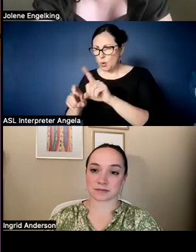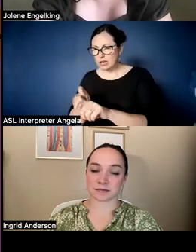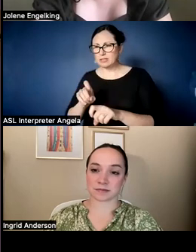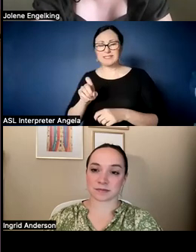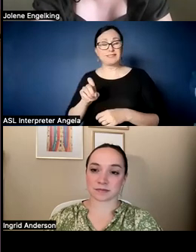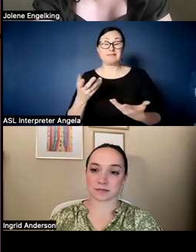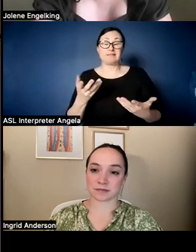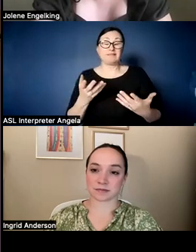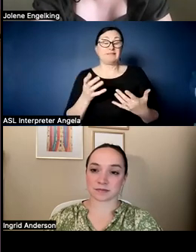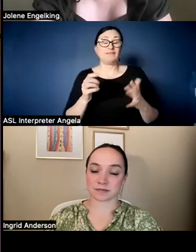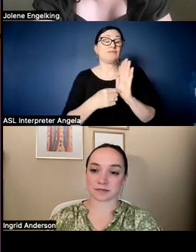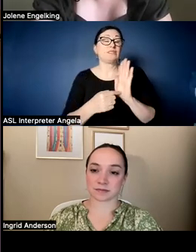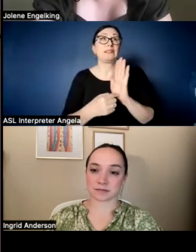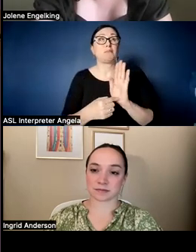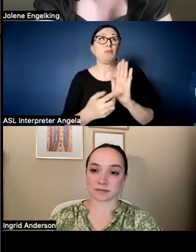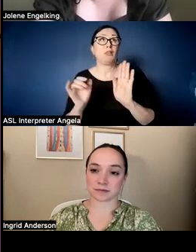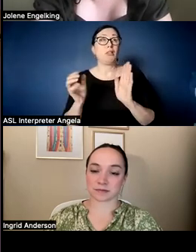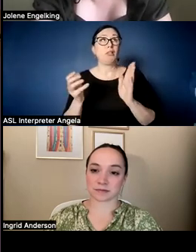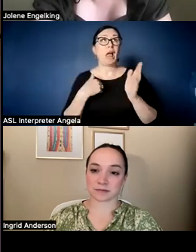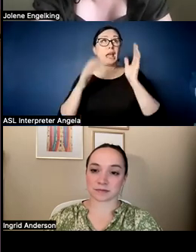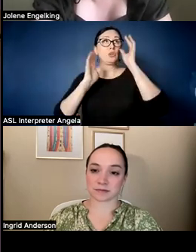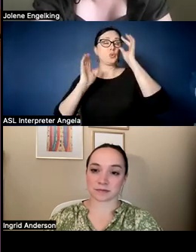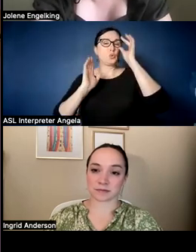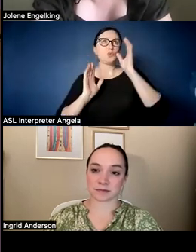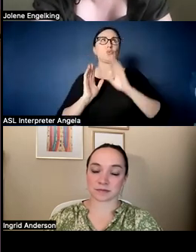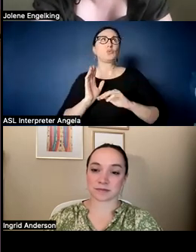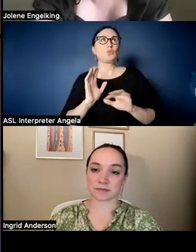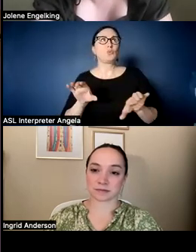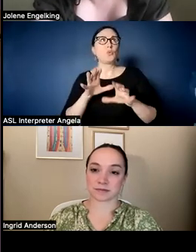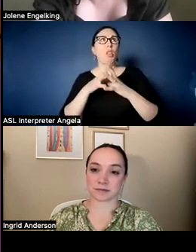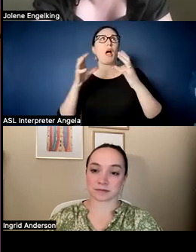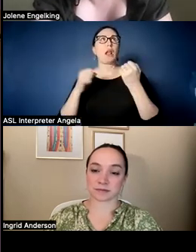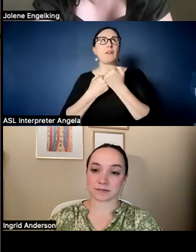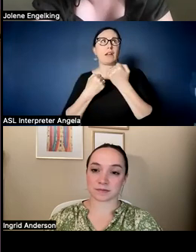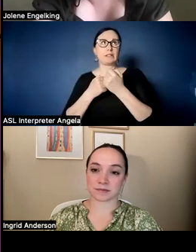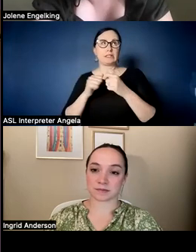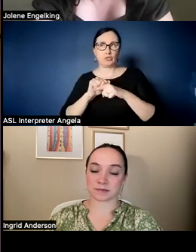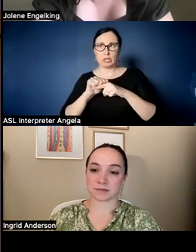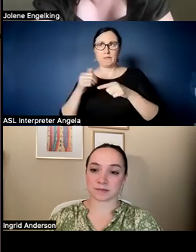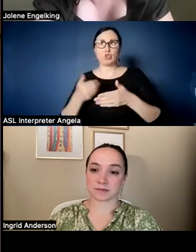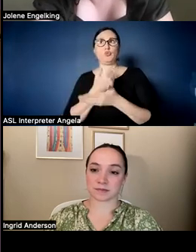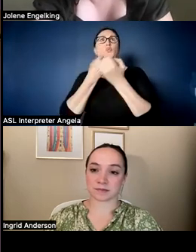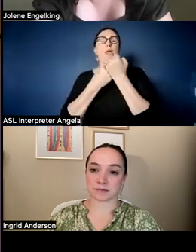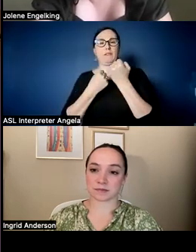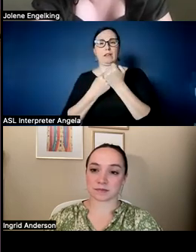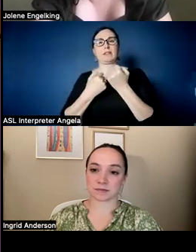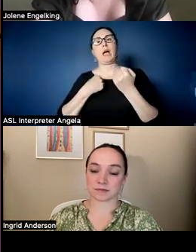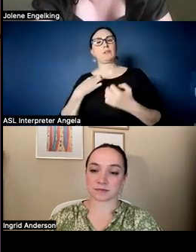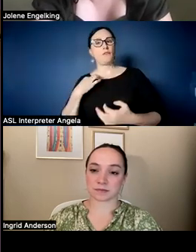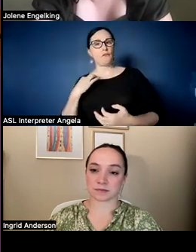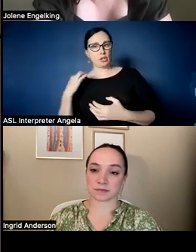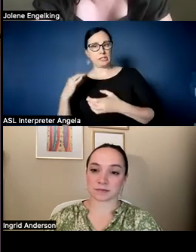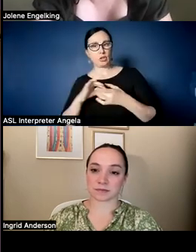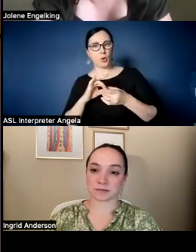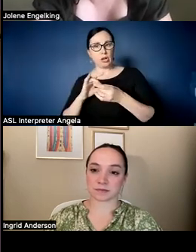as, I mean, I used to do a lot of advocacy training for brand new advocates. I was volunteer coordinator, and then I also just started